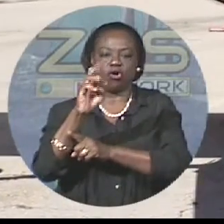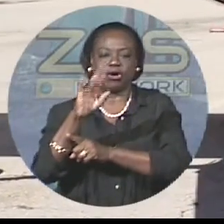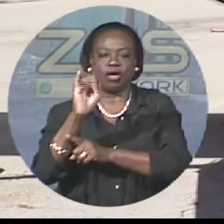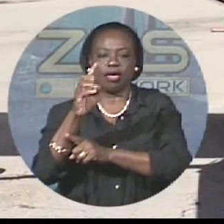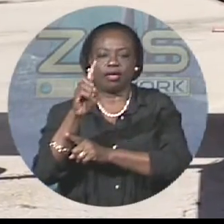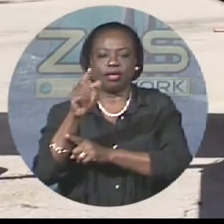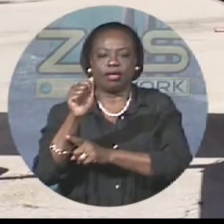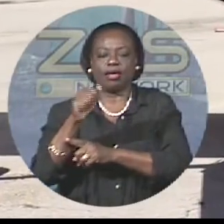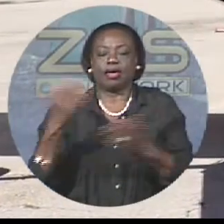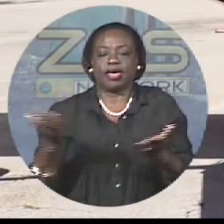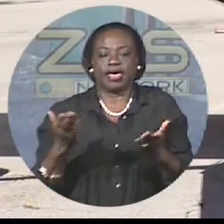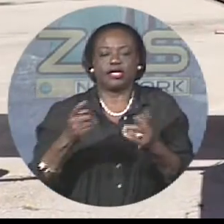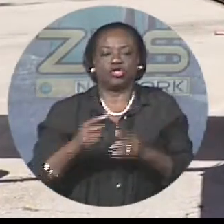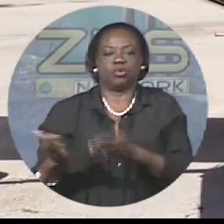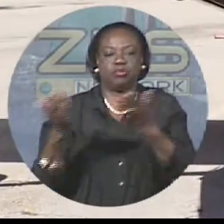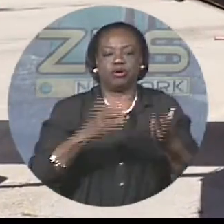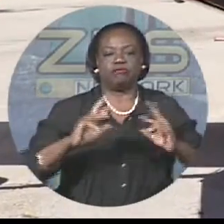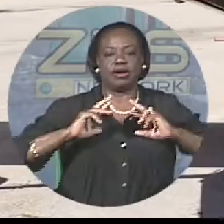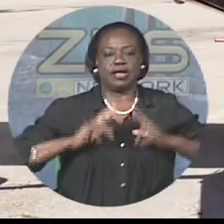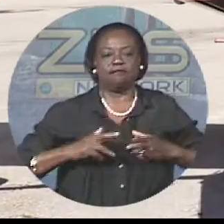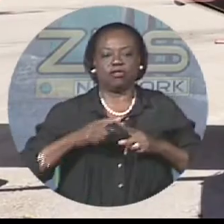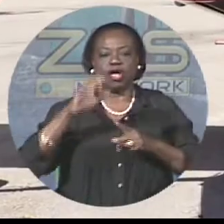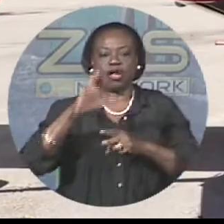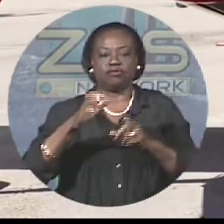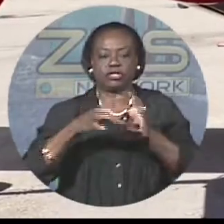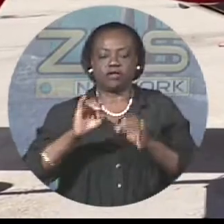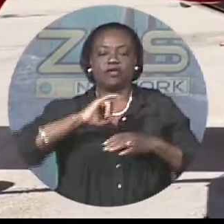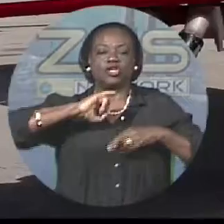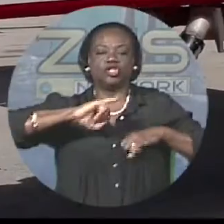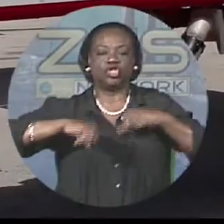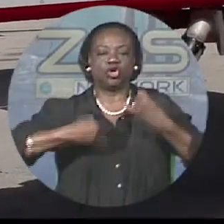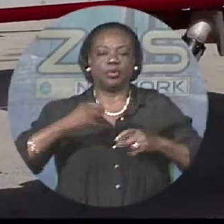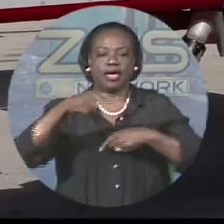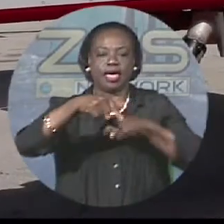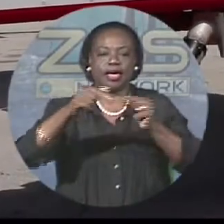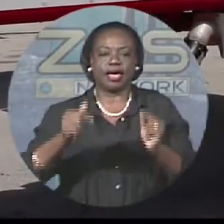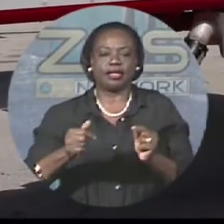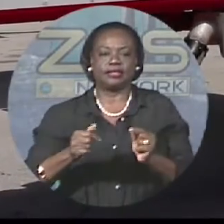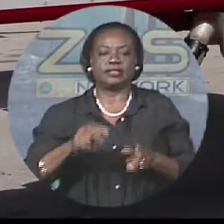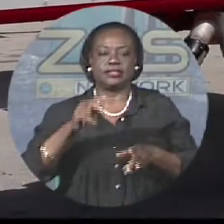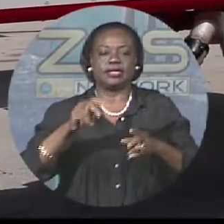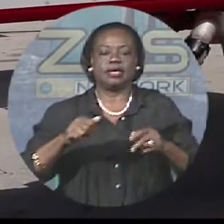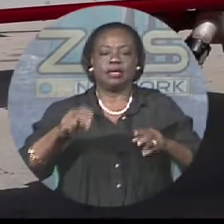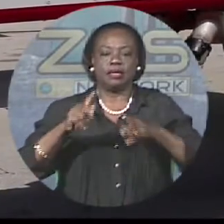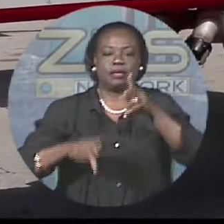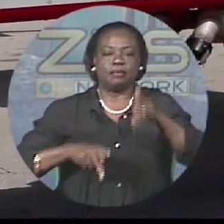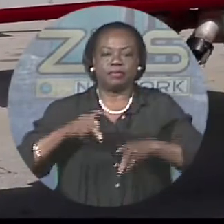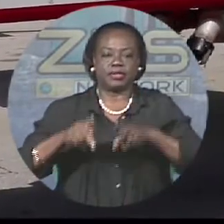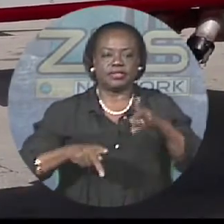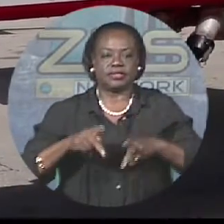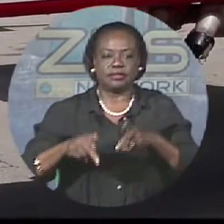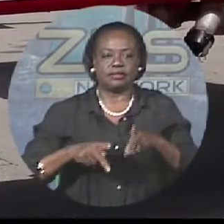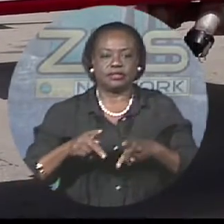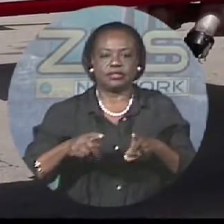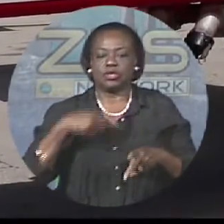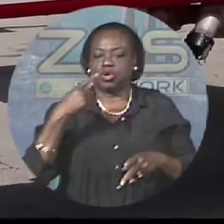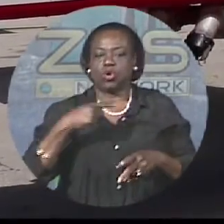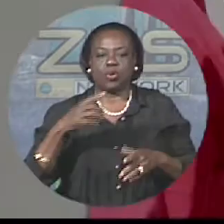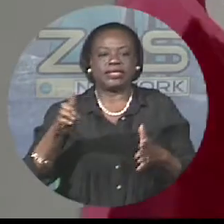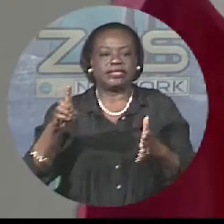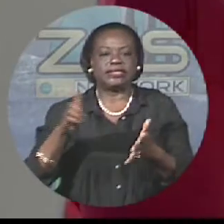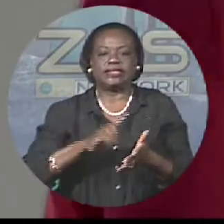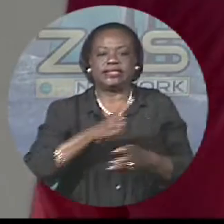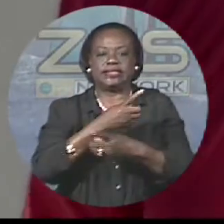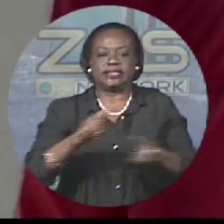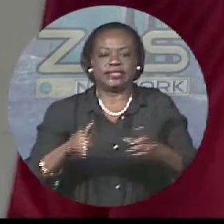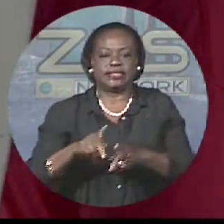is expected to bring relief to the hundreds of Jubilee Gardens residents that were left displaced now for a week. Today, the international group came in and teamed up